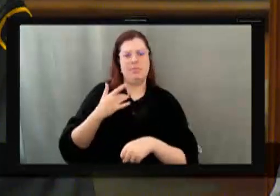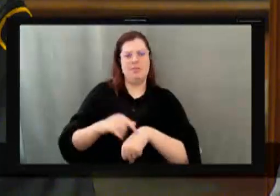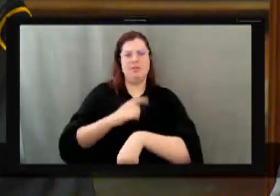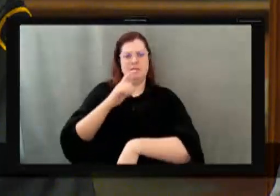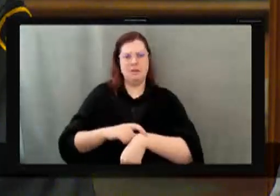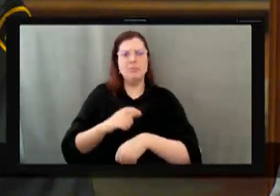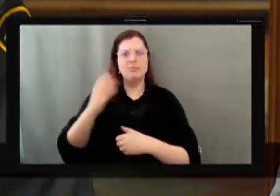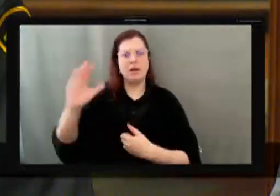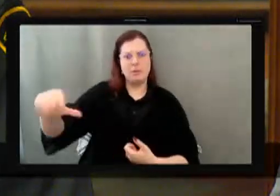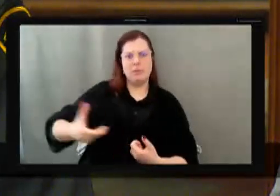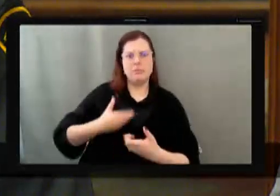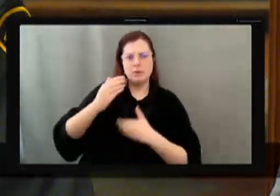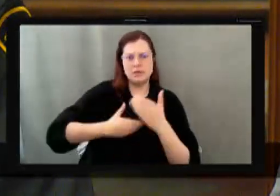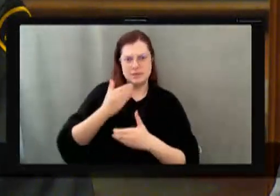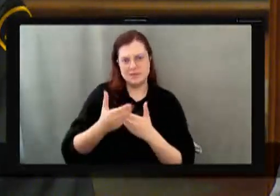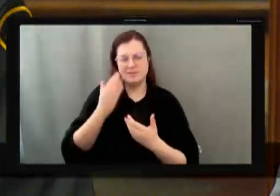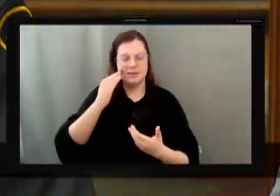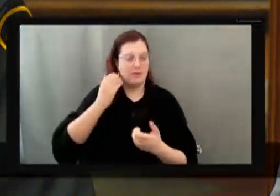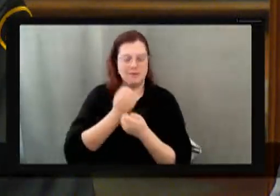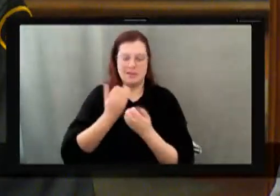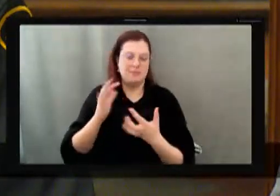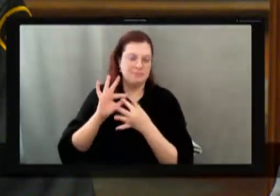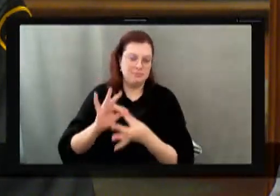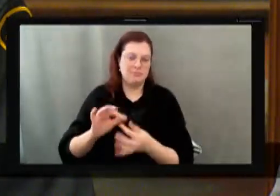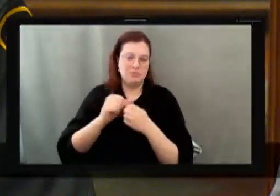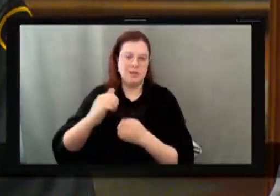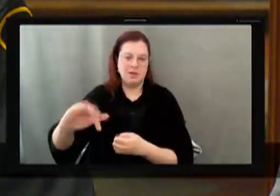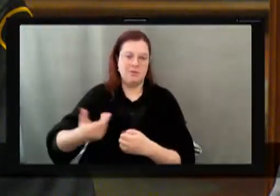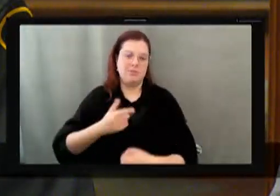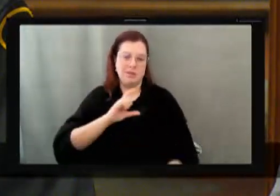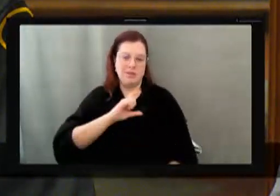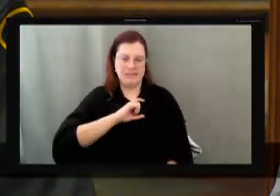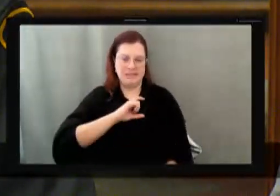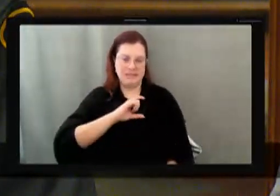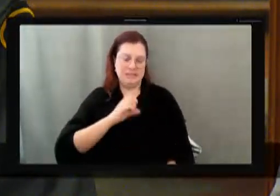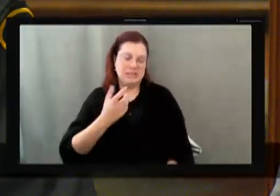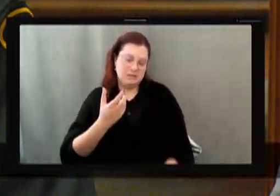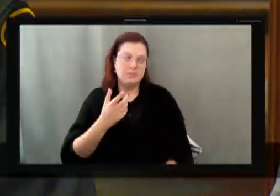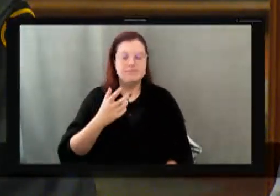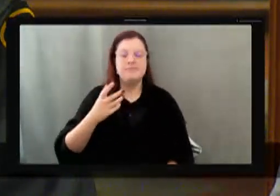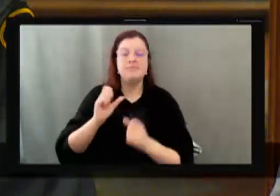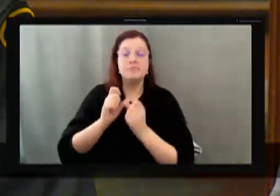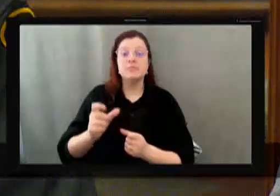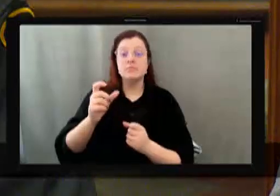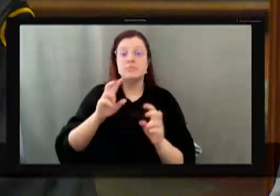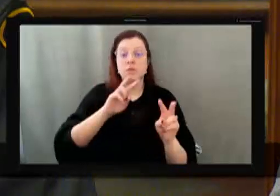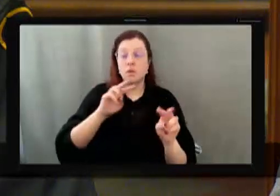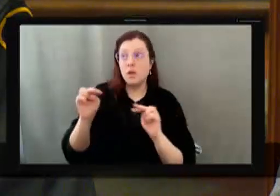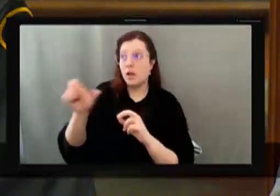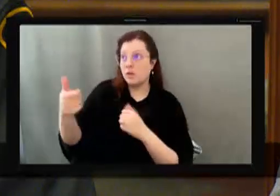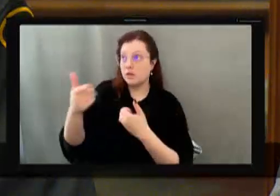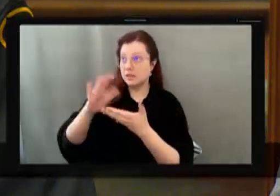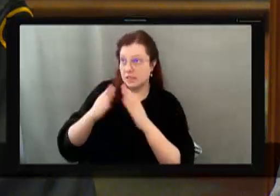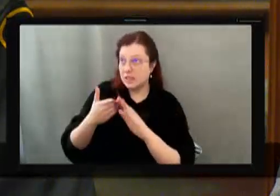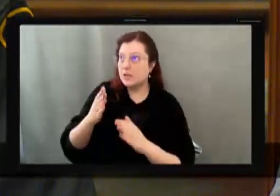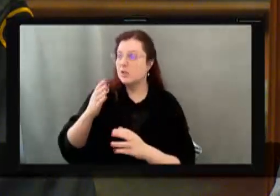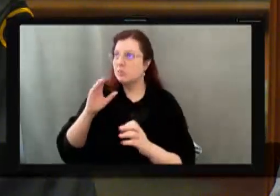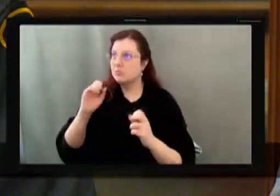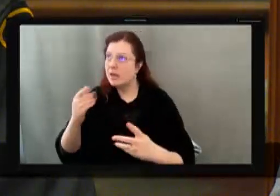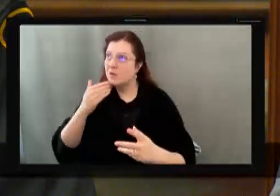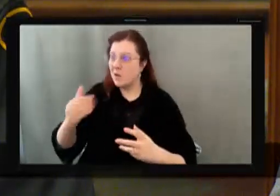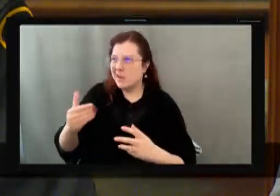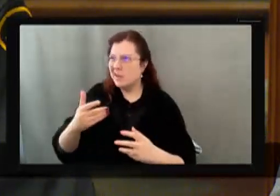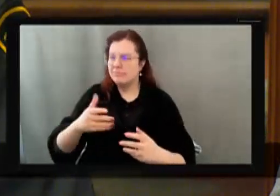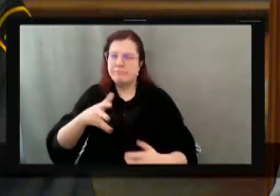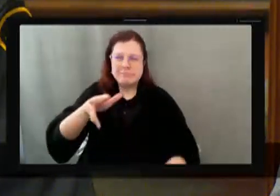that goes into hiring a police officer. So we're constantly looking to others, what went well, what didn't work, and, you